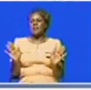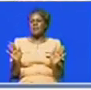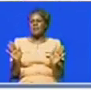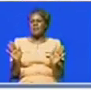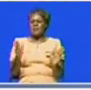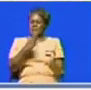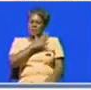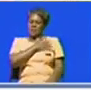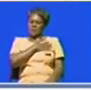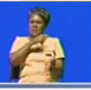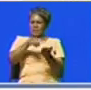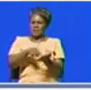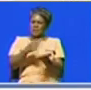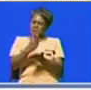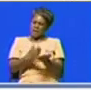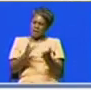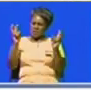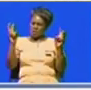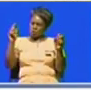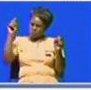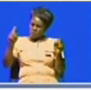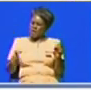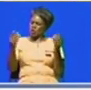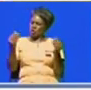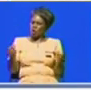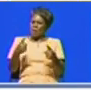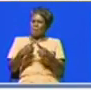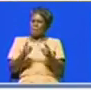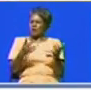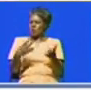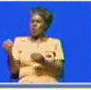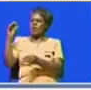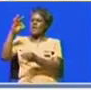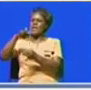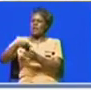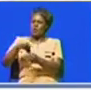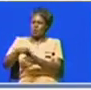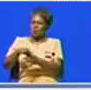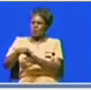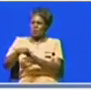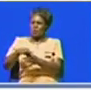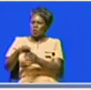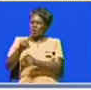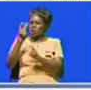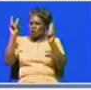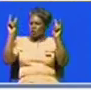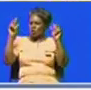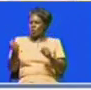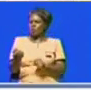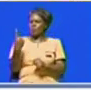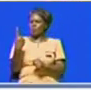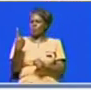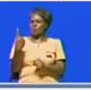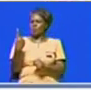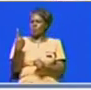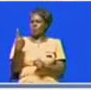had always insisted that there are certain things that need to be checked. But we went to the elections having raised those issues. As sure